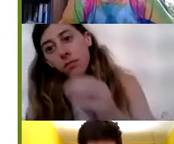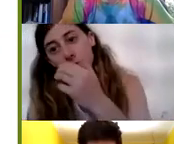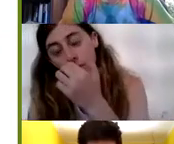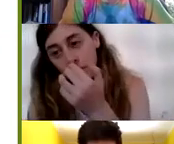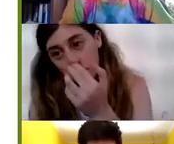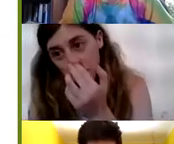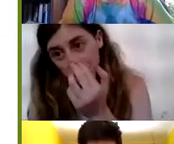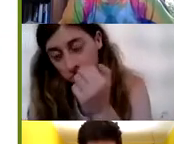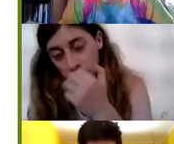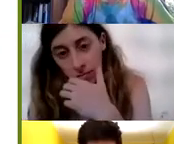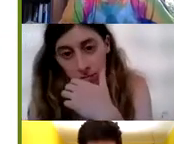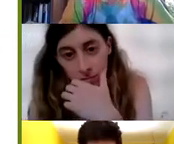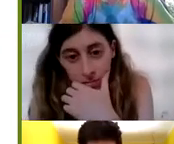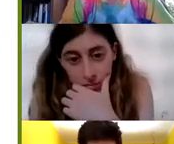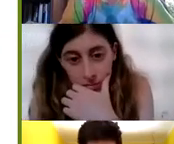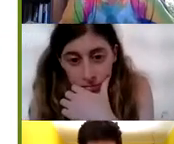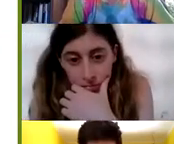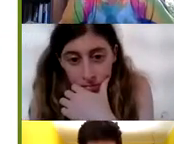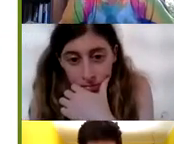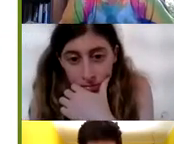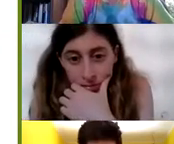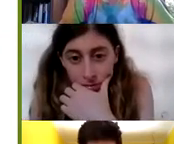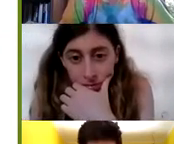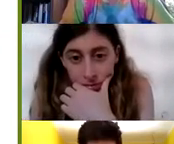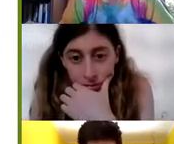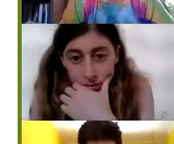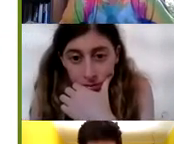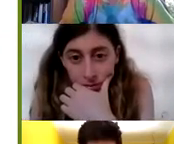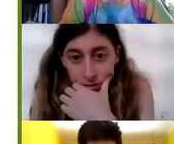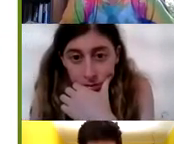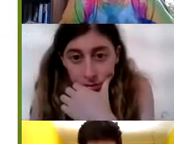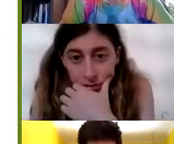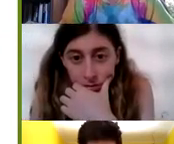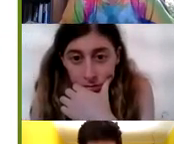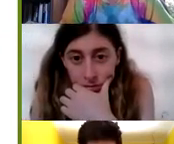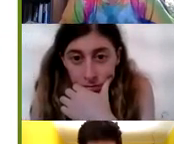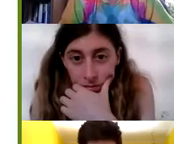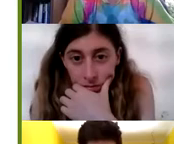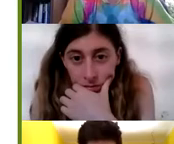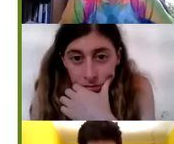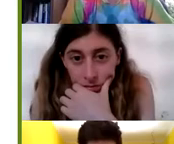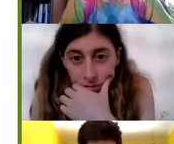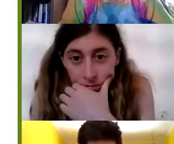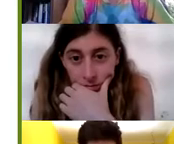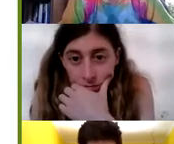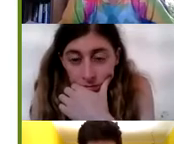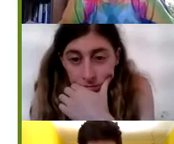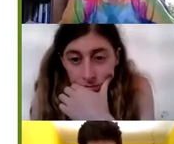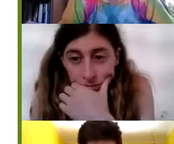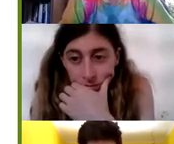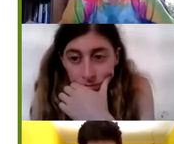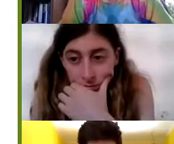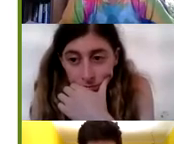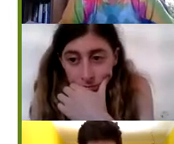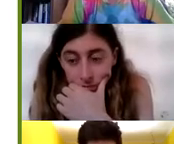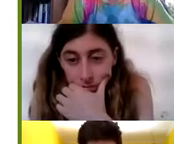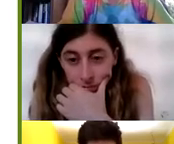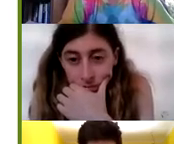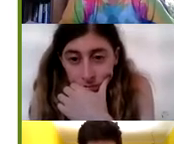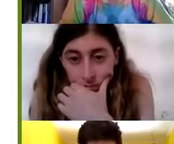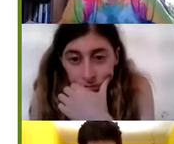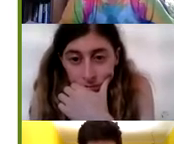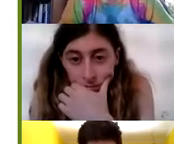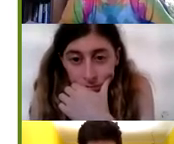the entire non-binary spectrum. There is also a quota for employment